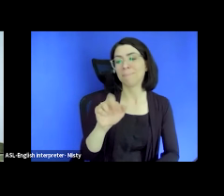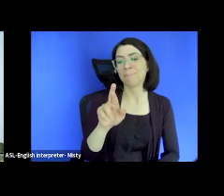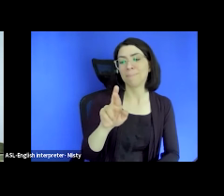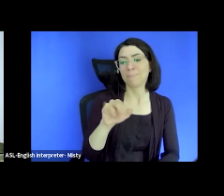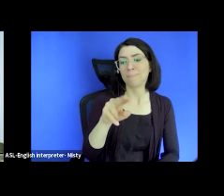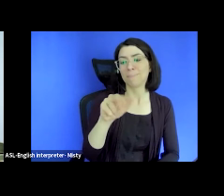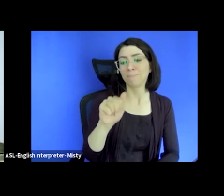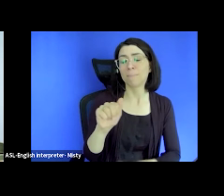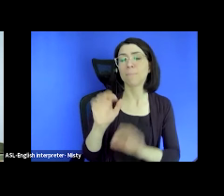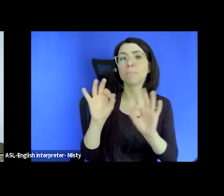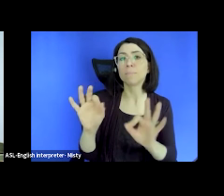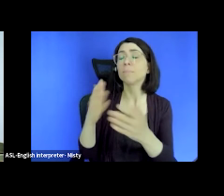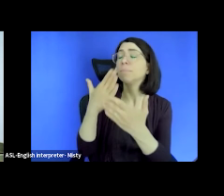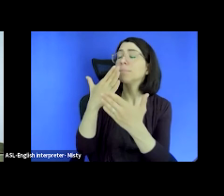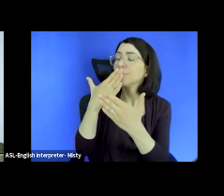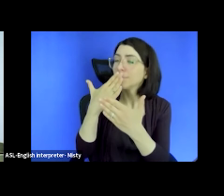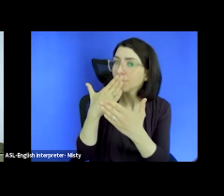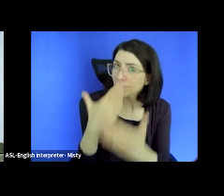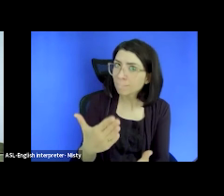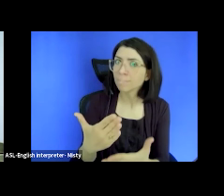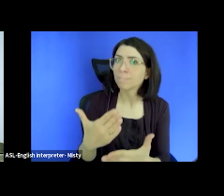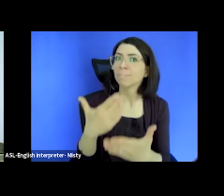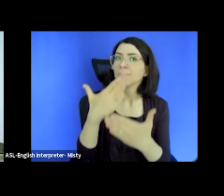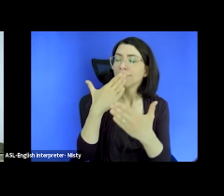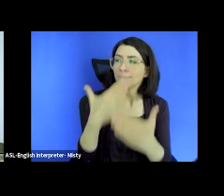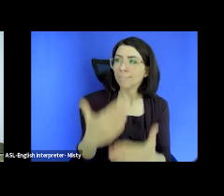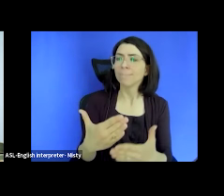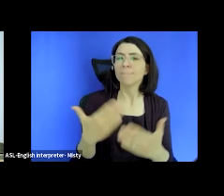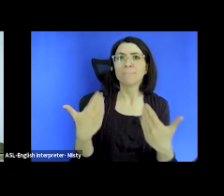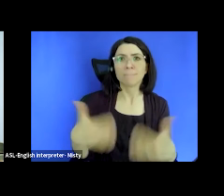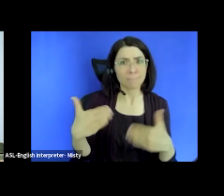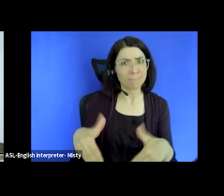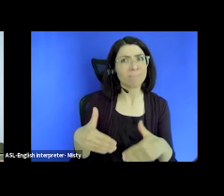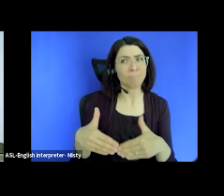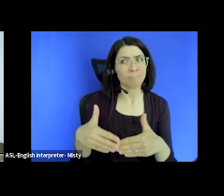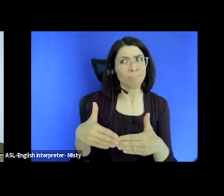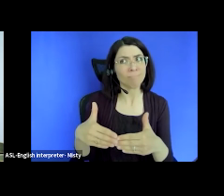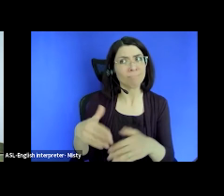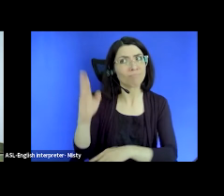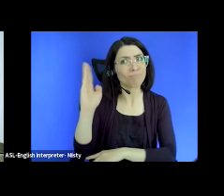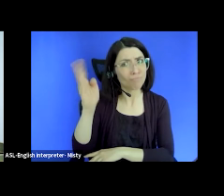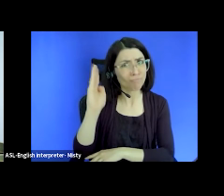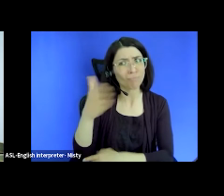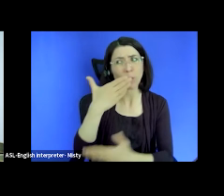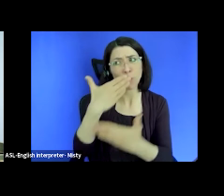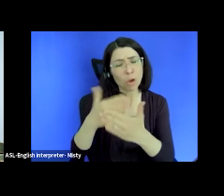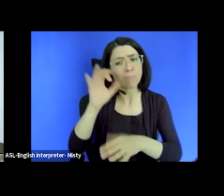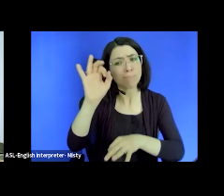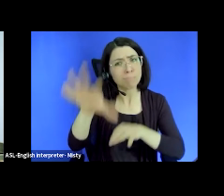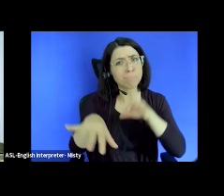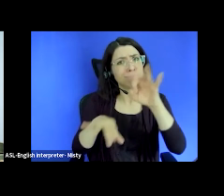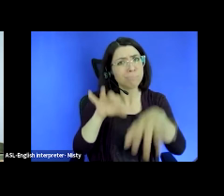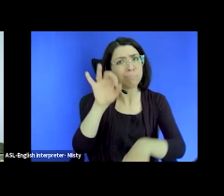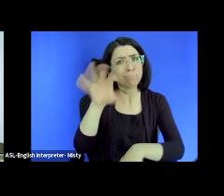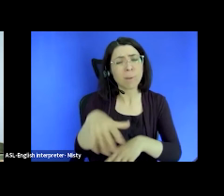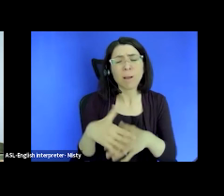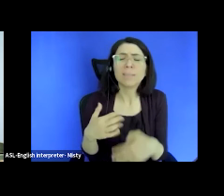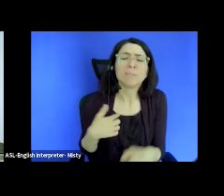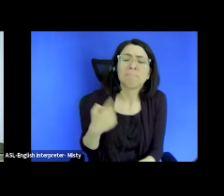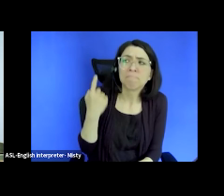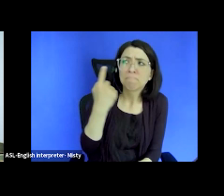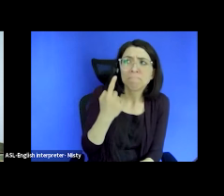the presentation. Lots of helpful tips here. I was just wondering whether you have any tips for how